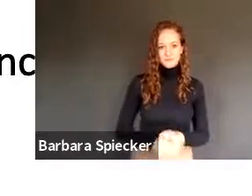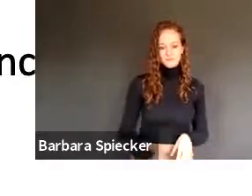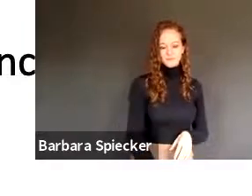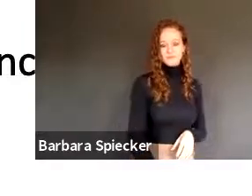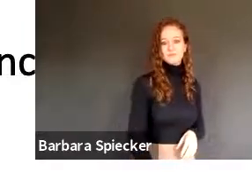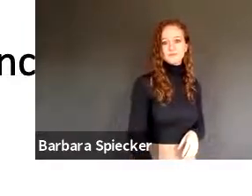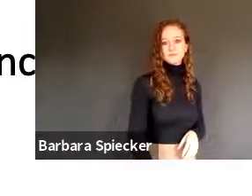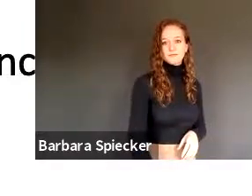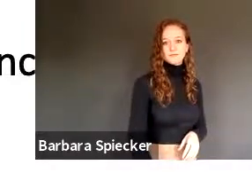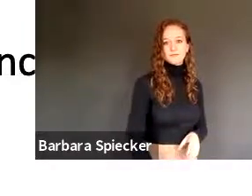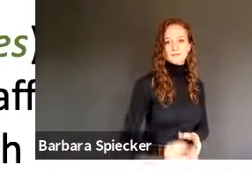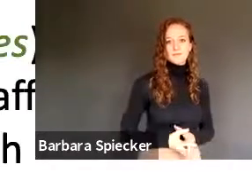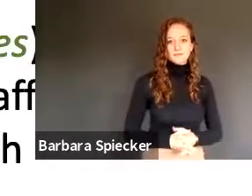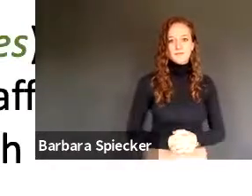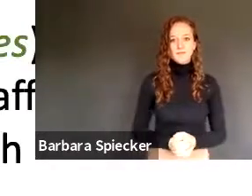on length.